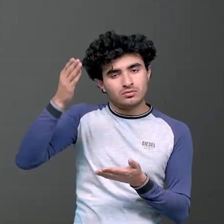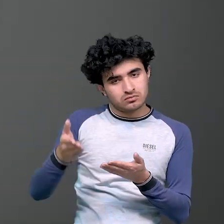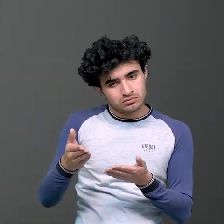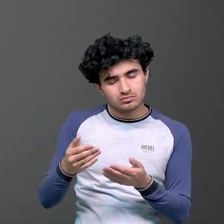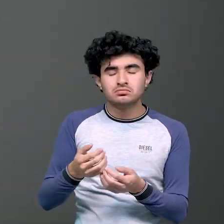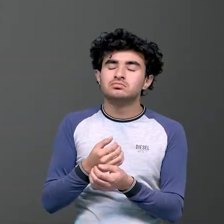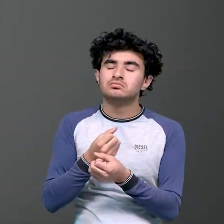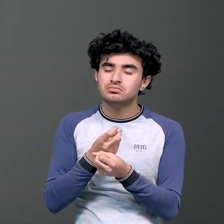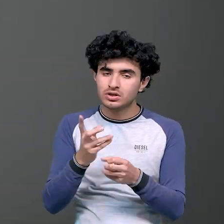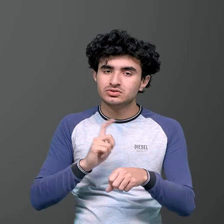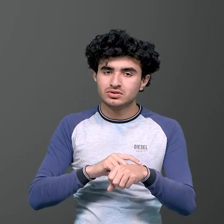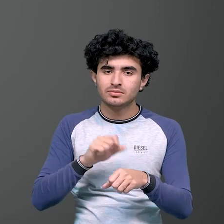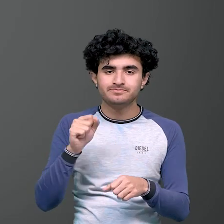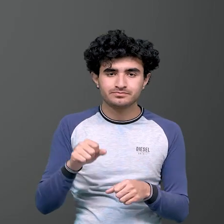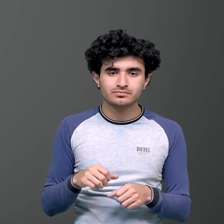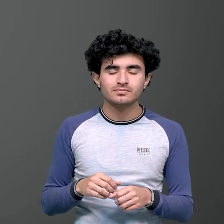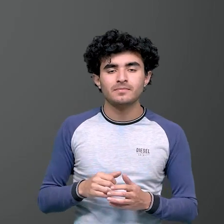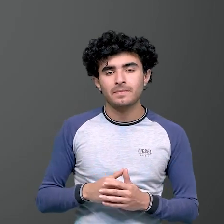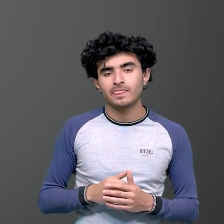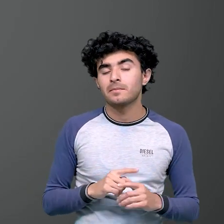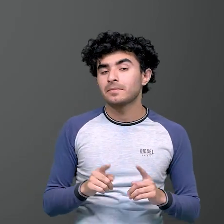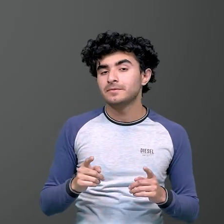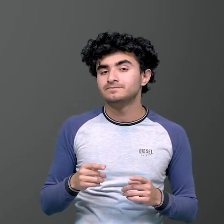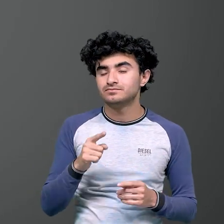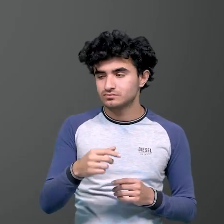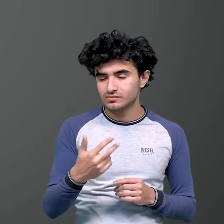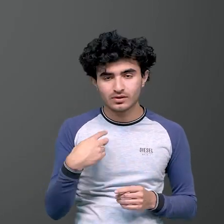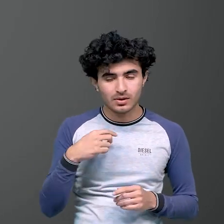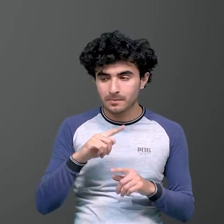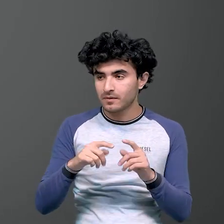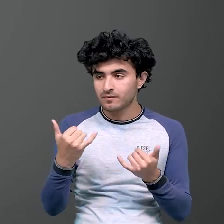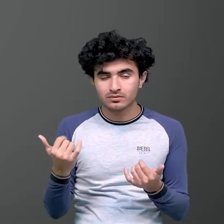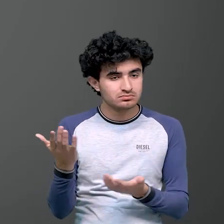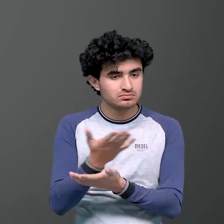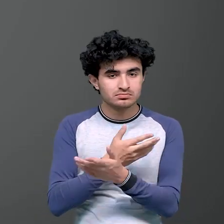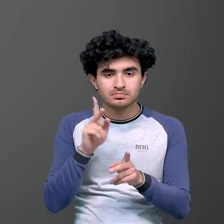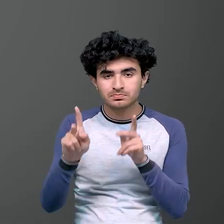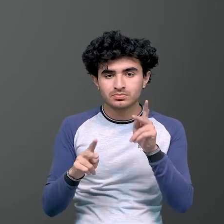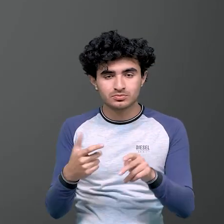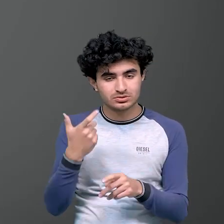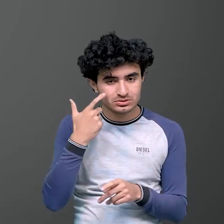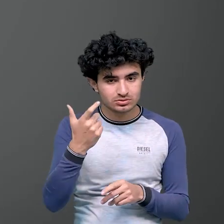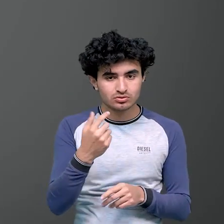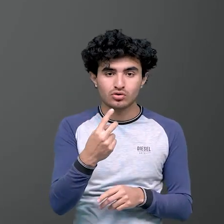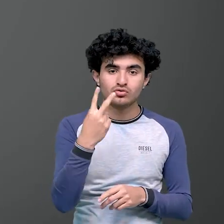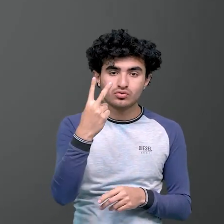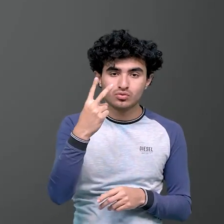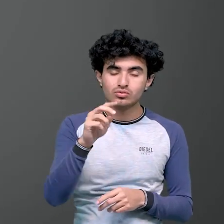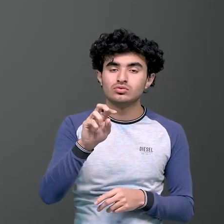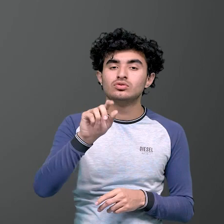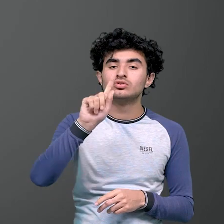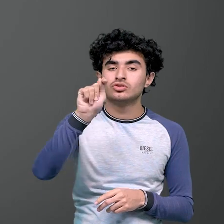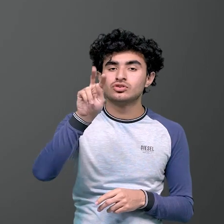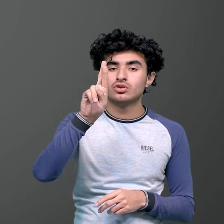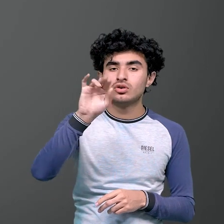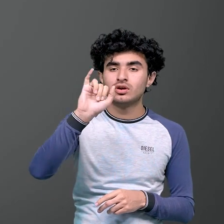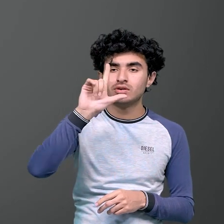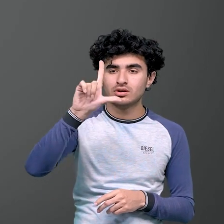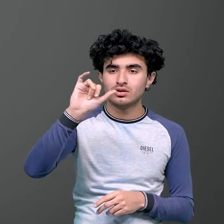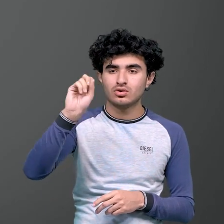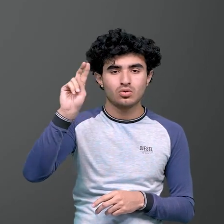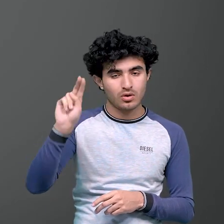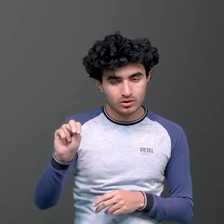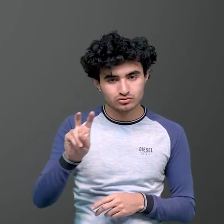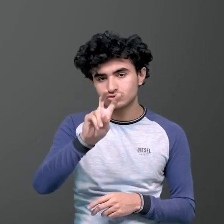lot, depending on market conditions. But as we have seen, it's a $2 trillion industry